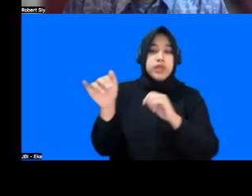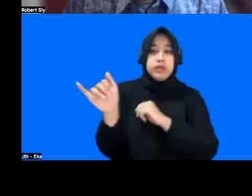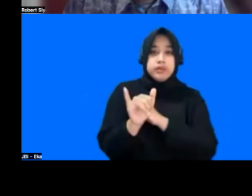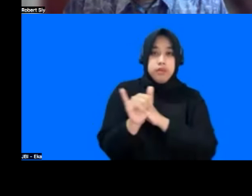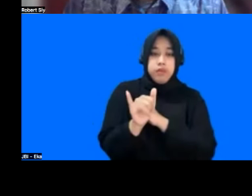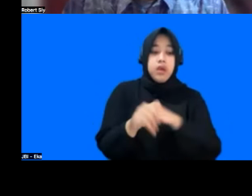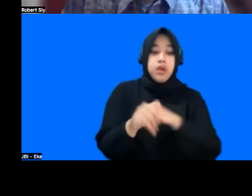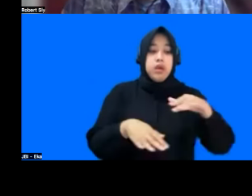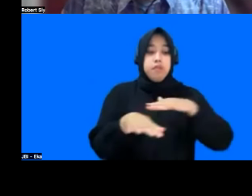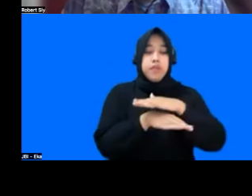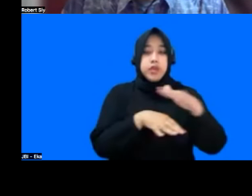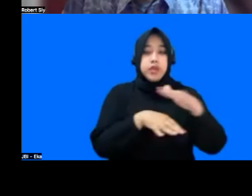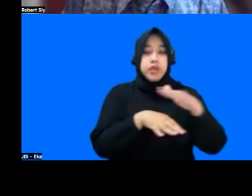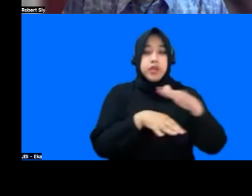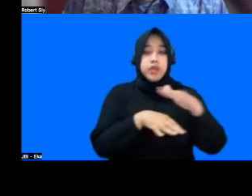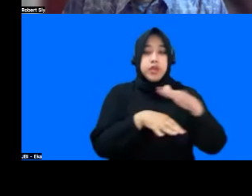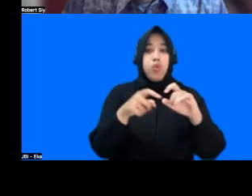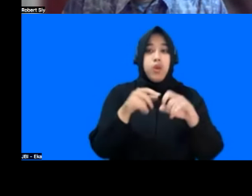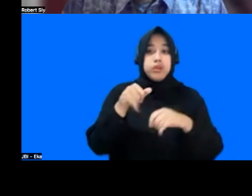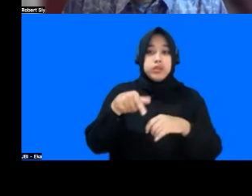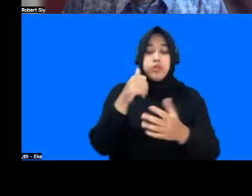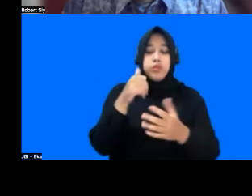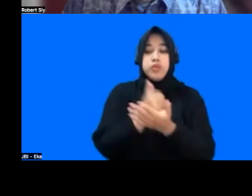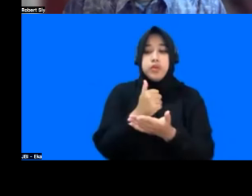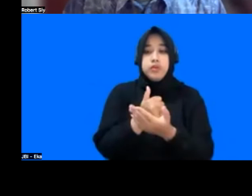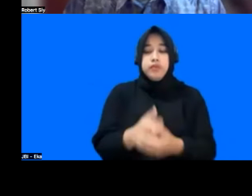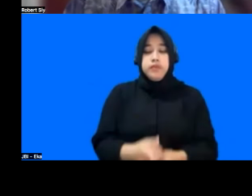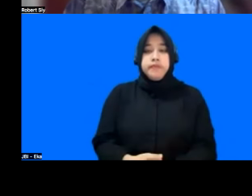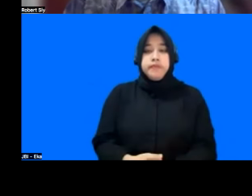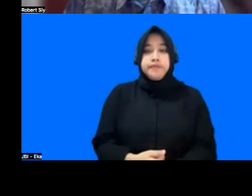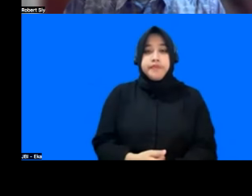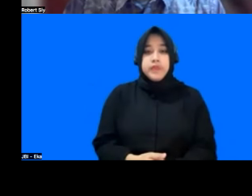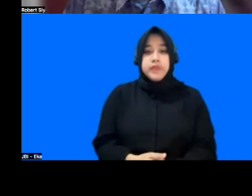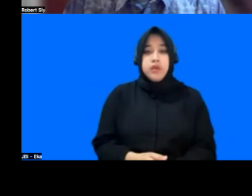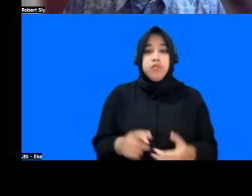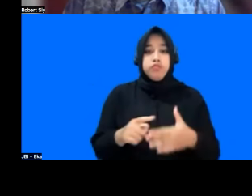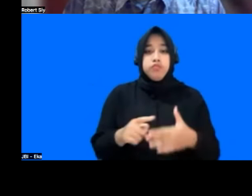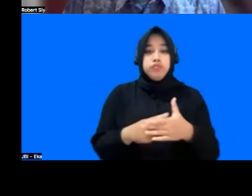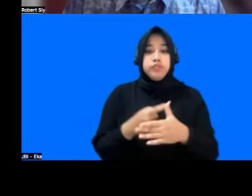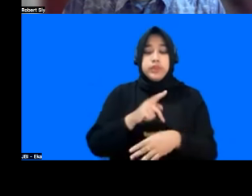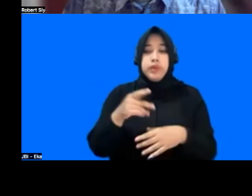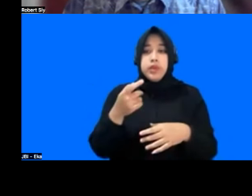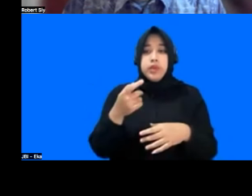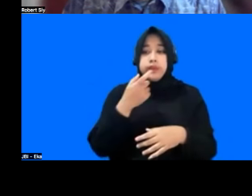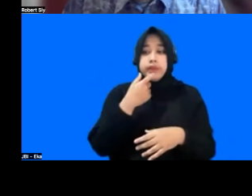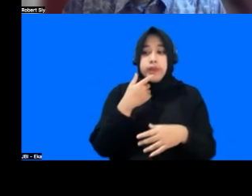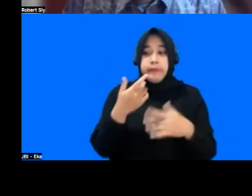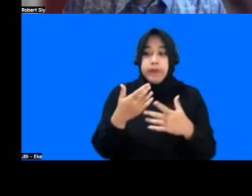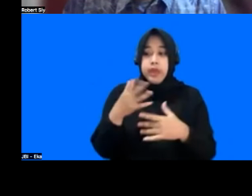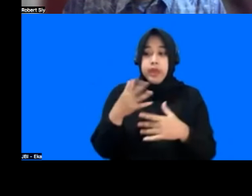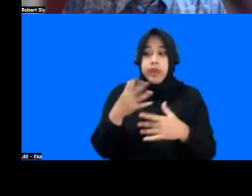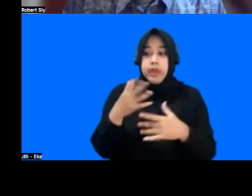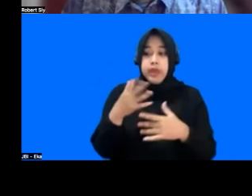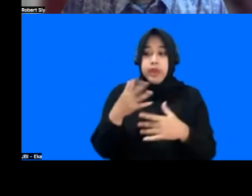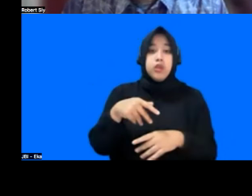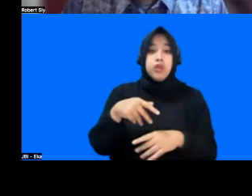start. Today, one of our strengths is that the coalition includes many different kinds